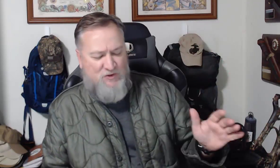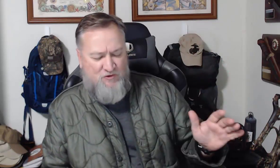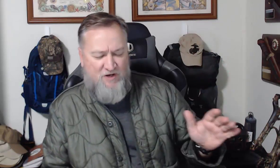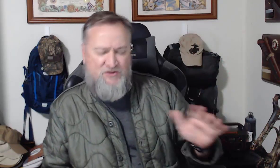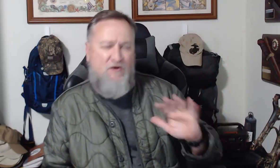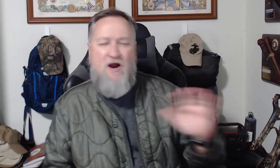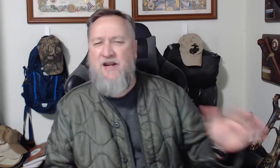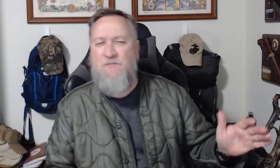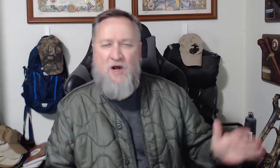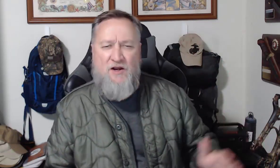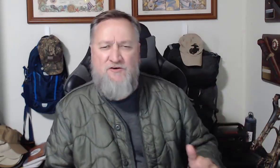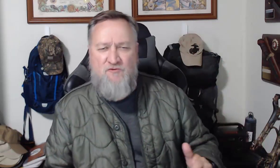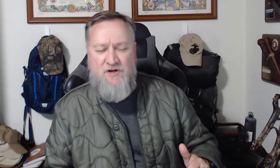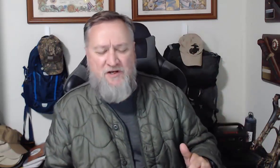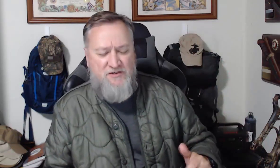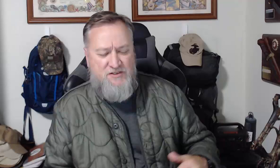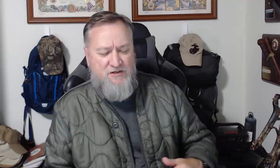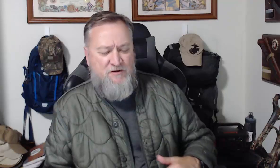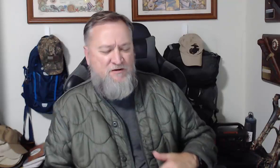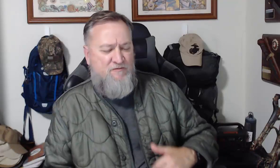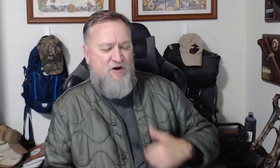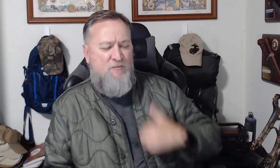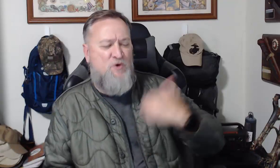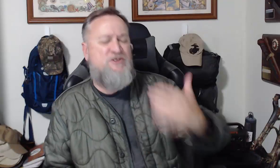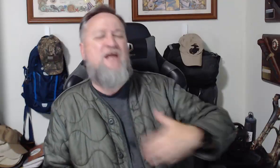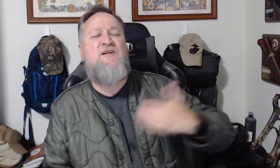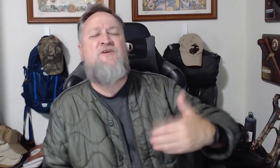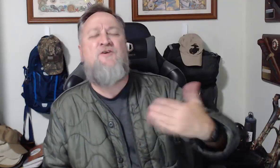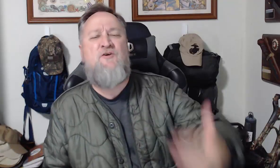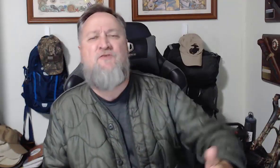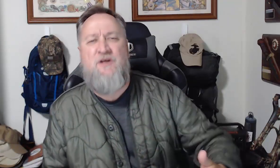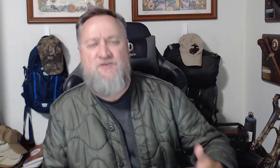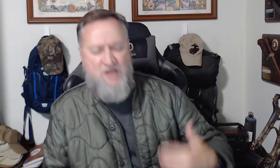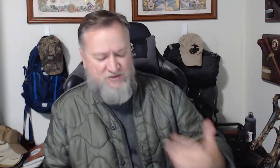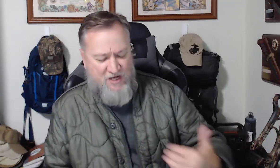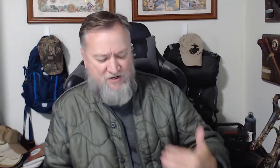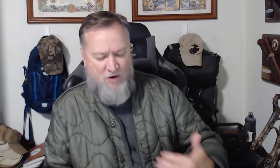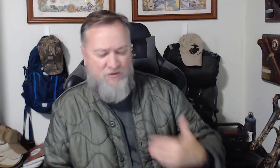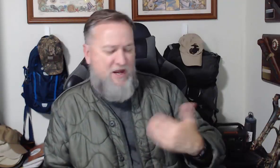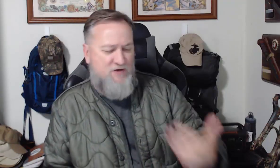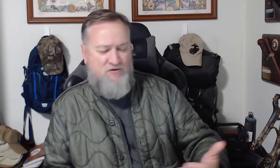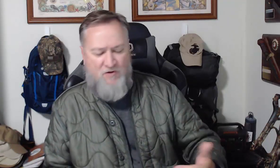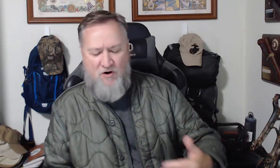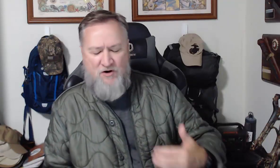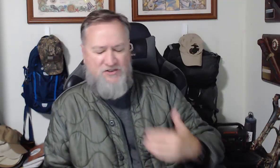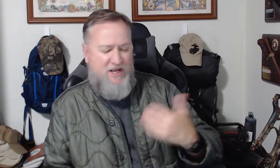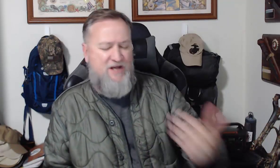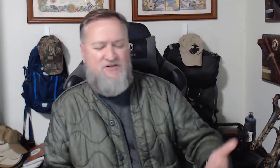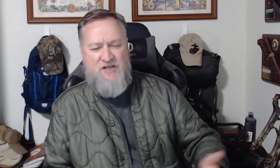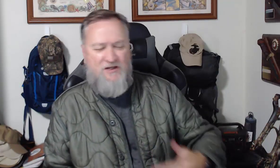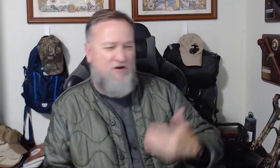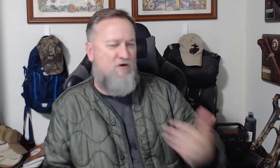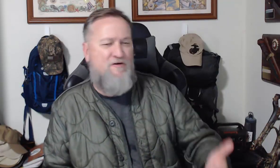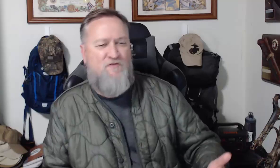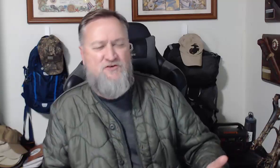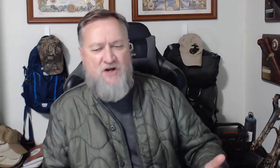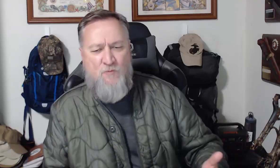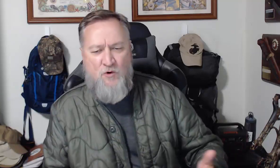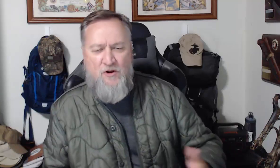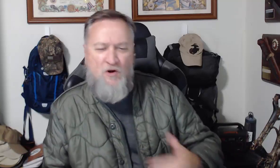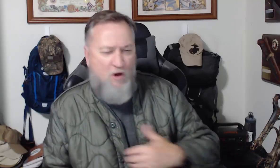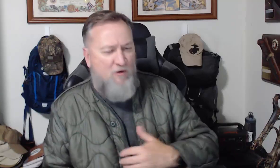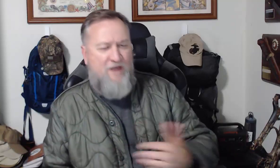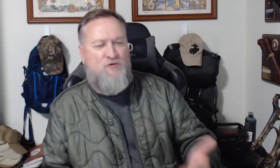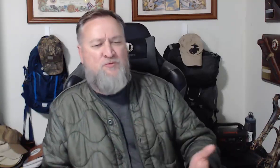FEMA trucks that are hiding behind trees. They're pretending to do things. Yes, I know the National Guards, the 82nd, the 101st